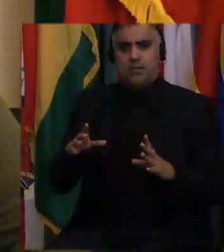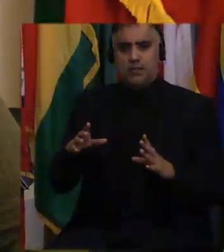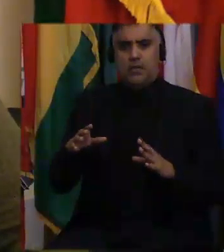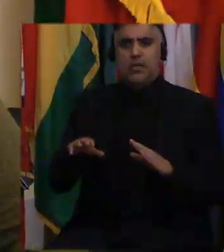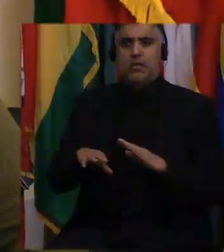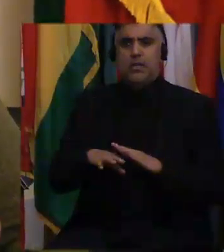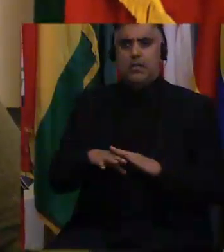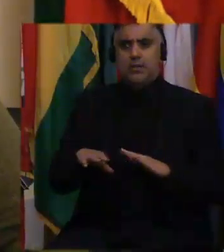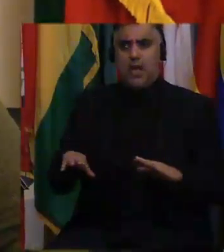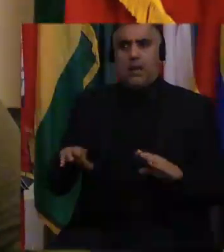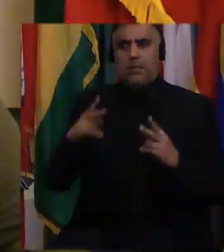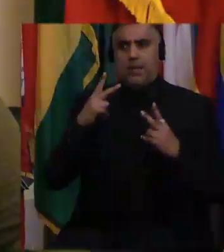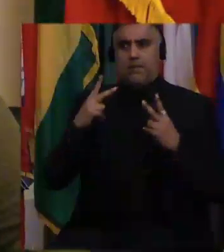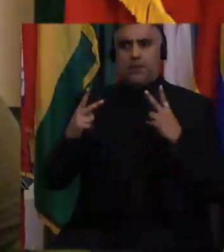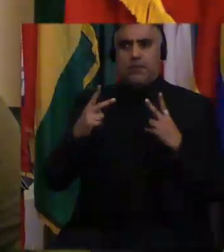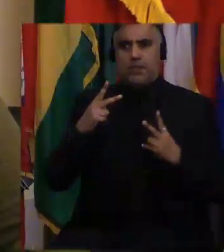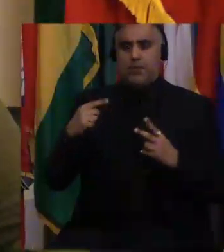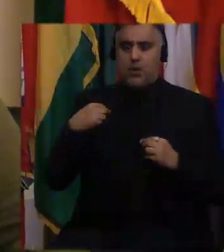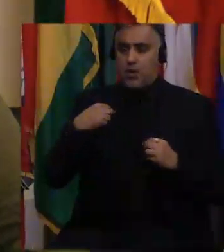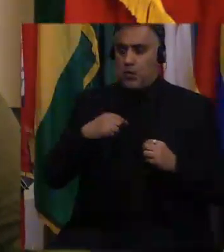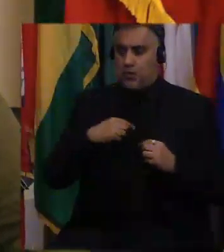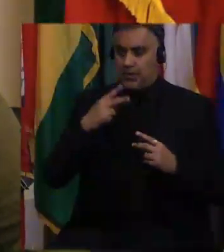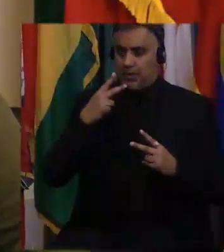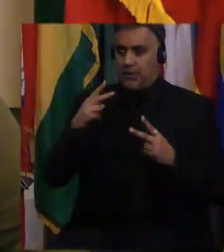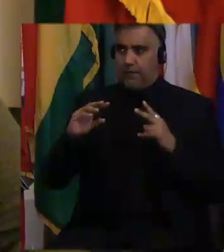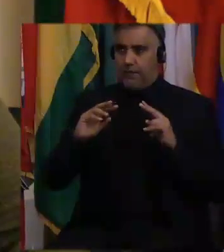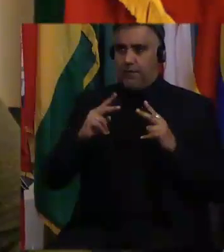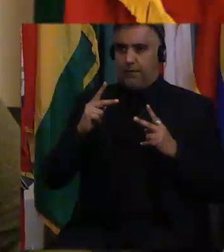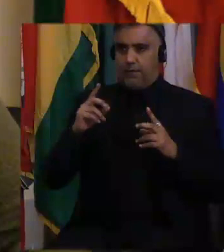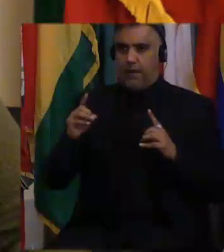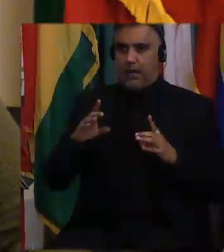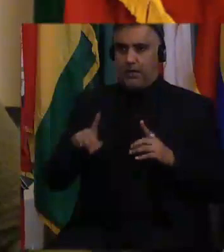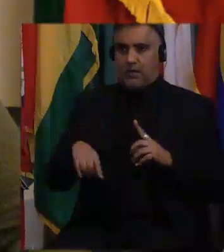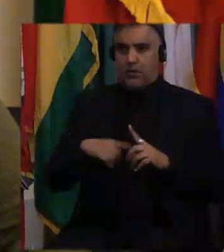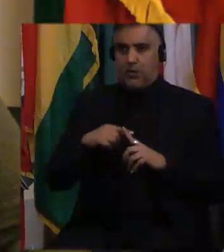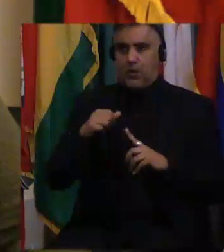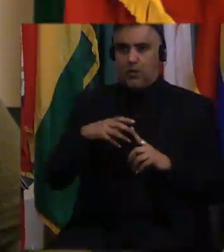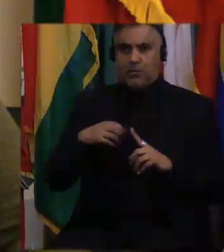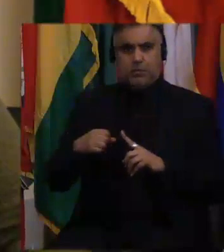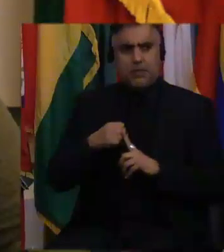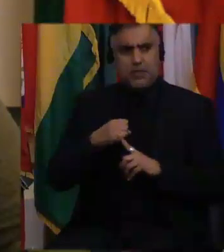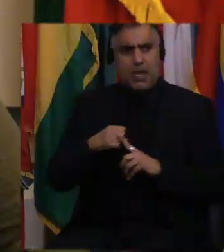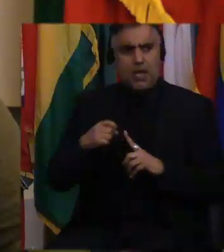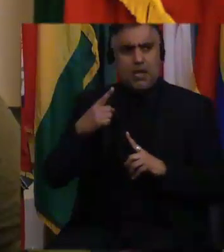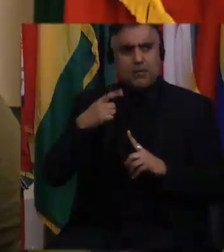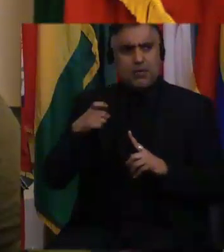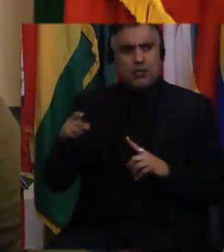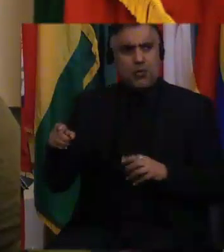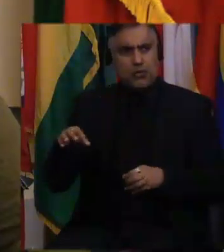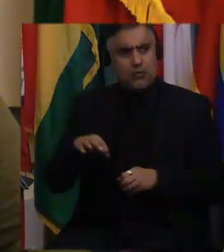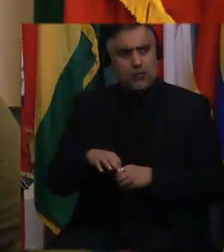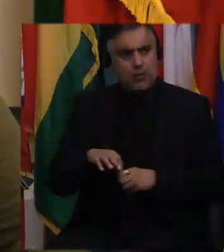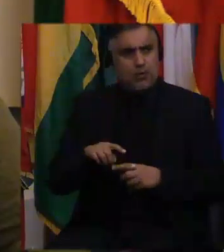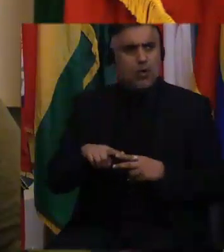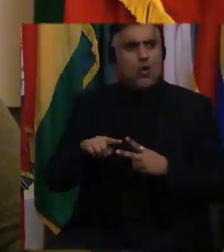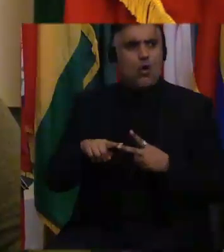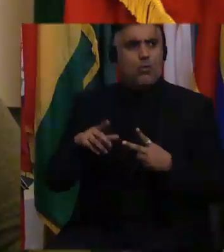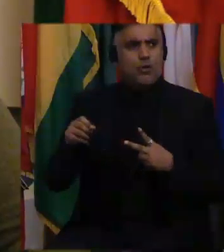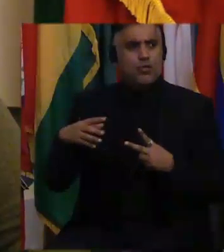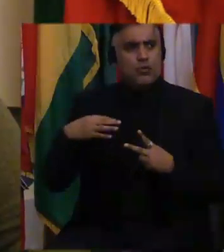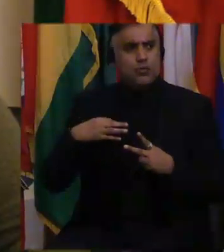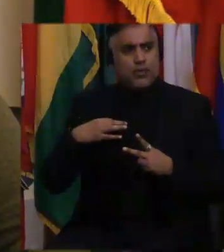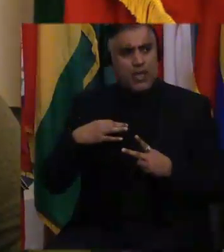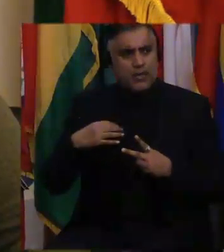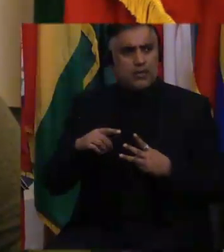la violencia cuando golpean a una mujer porque quiere votar o porque se quiere postular o la amenazan, pero no la vemos en eso